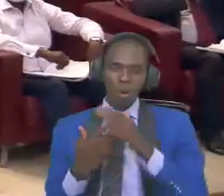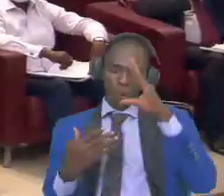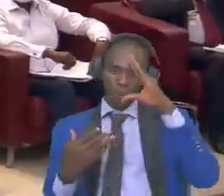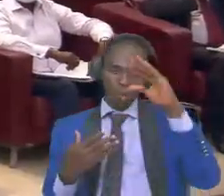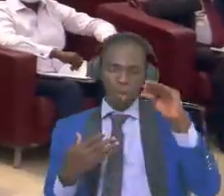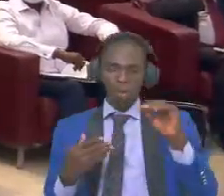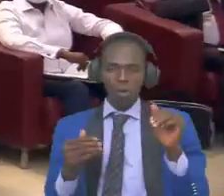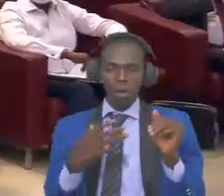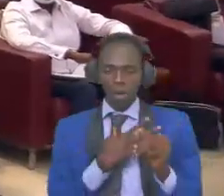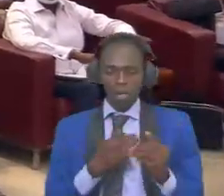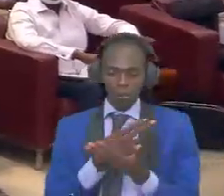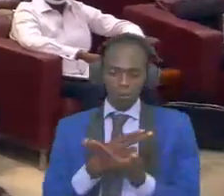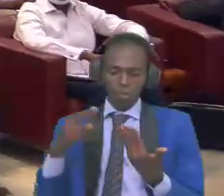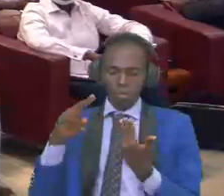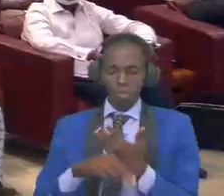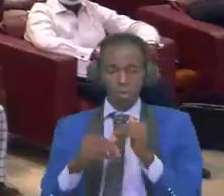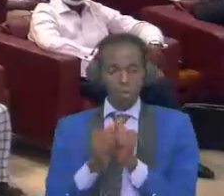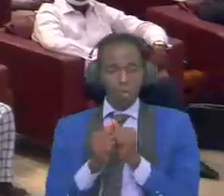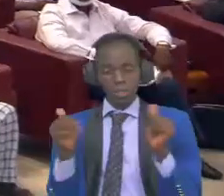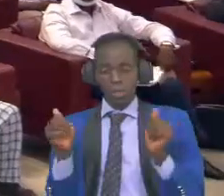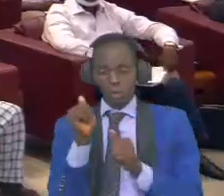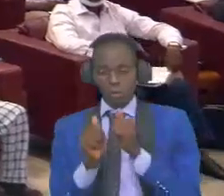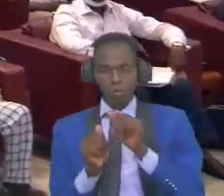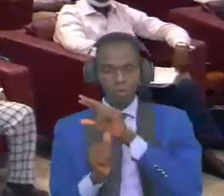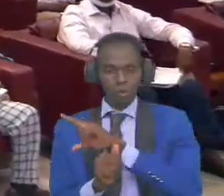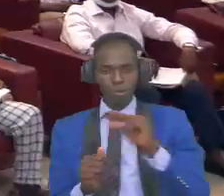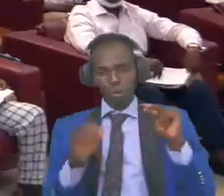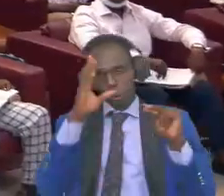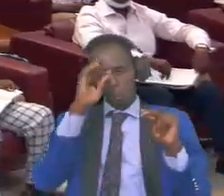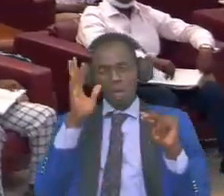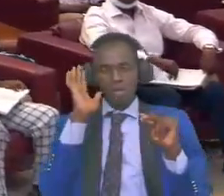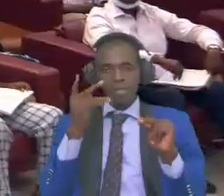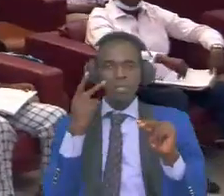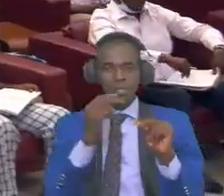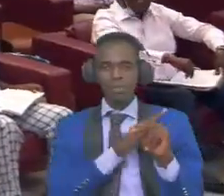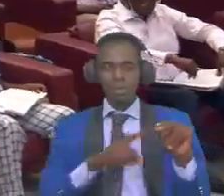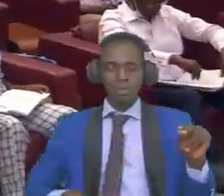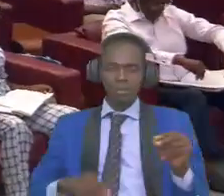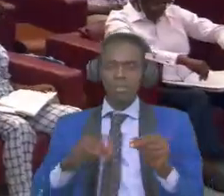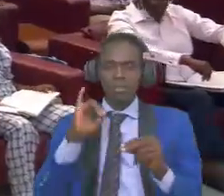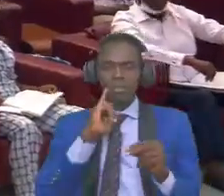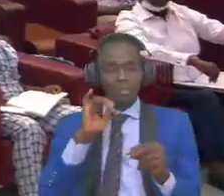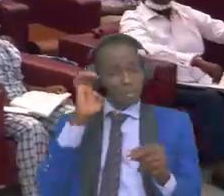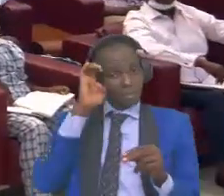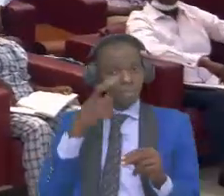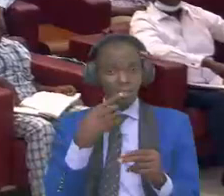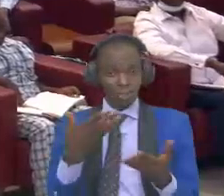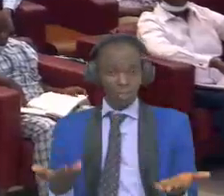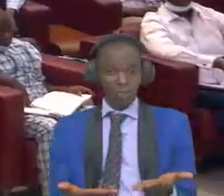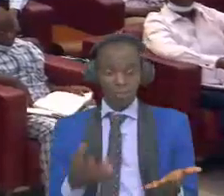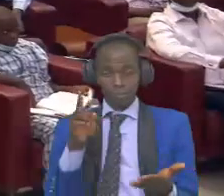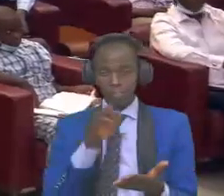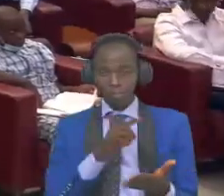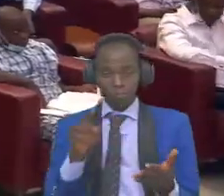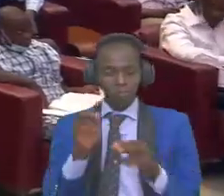holiness, without which no man shall see the Lord. It says, therefore, watch ye and